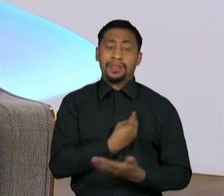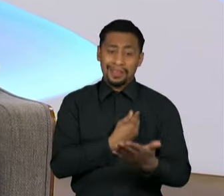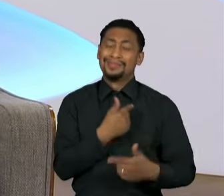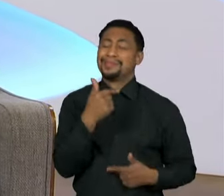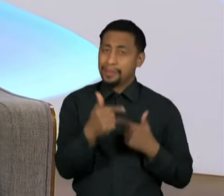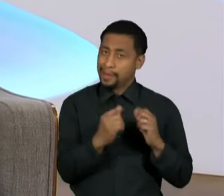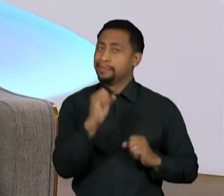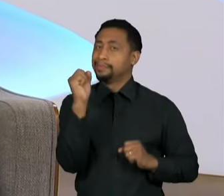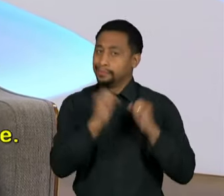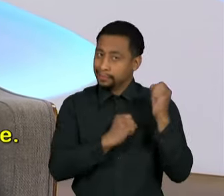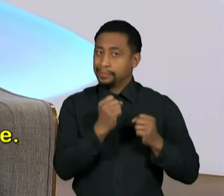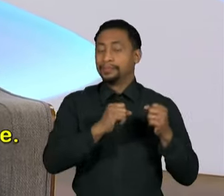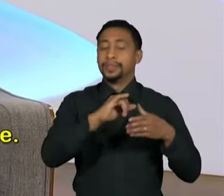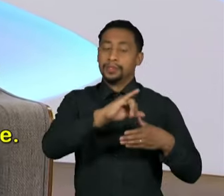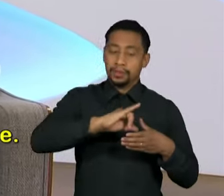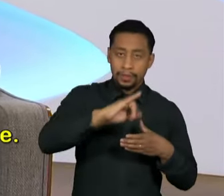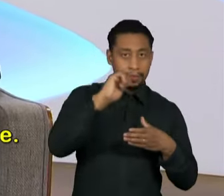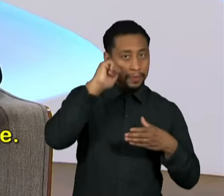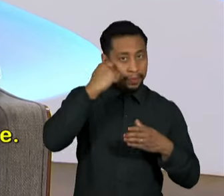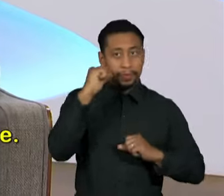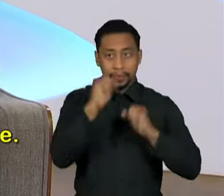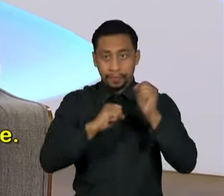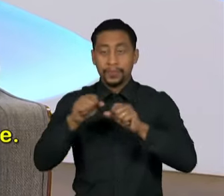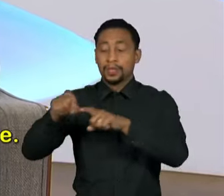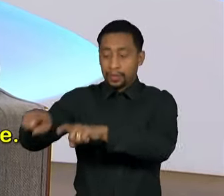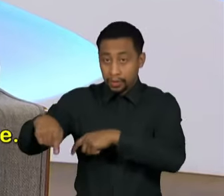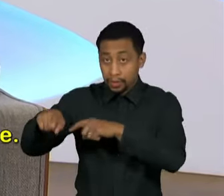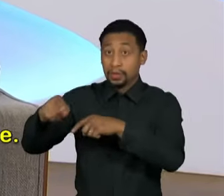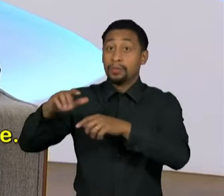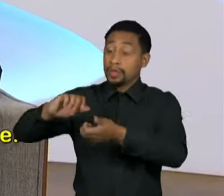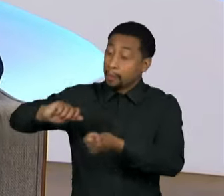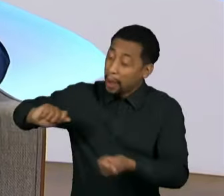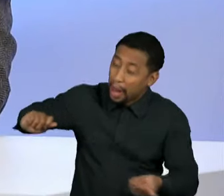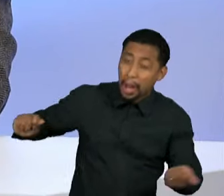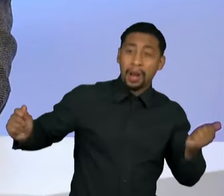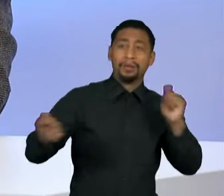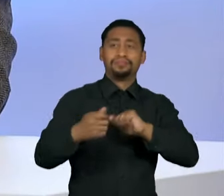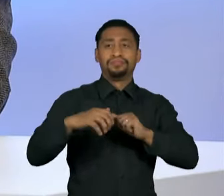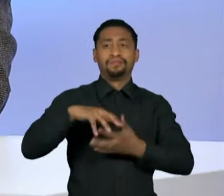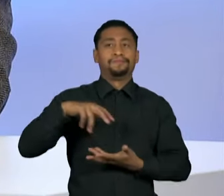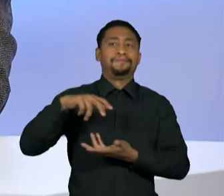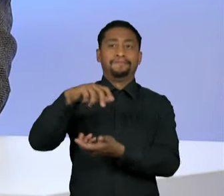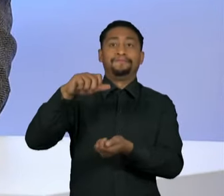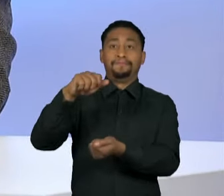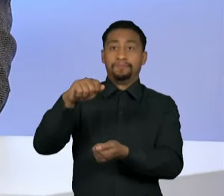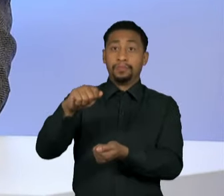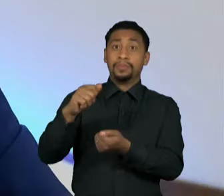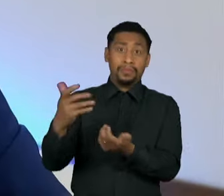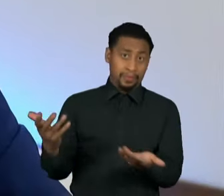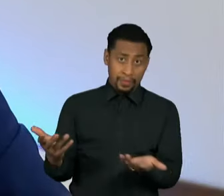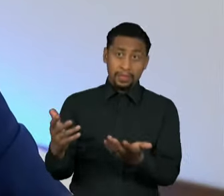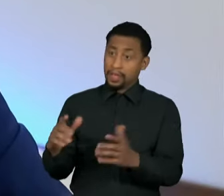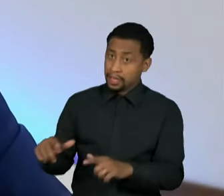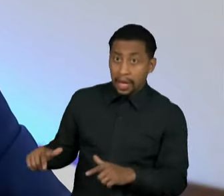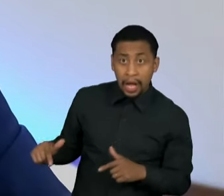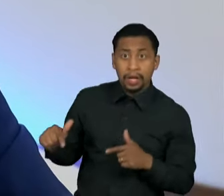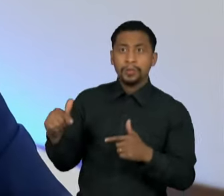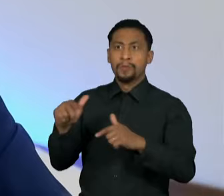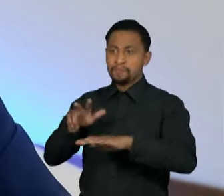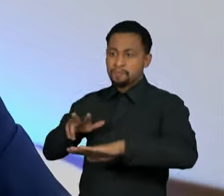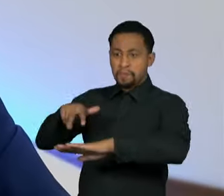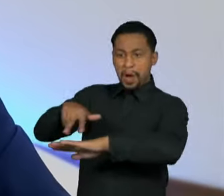they're in farming, by the transition to the green economy. Because unless we find a way to